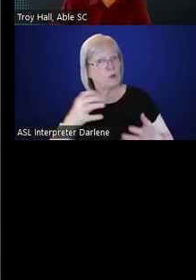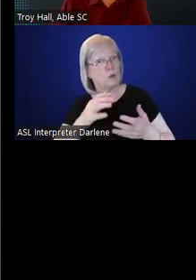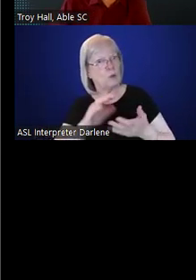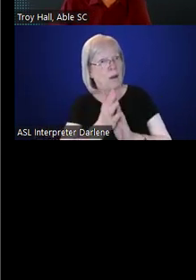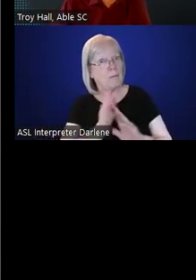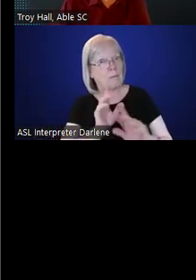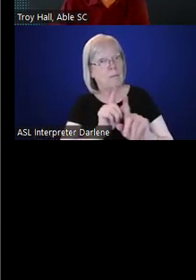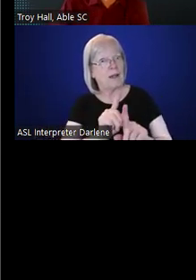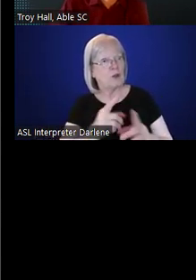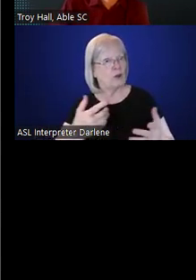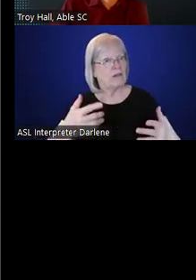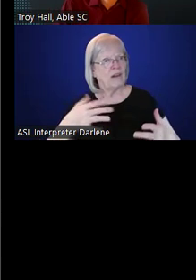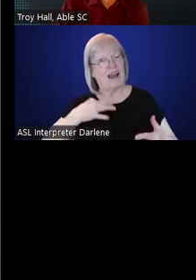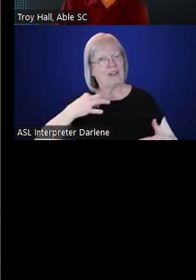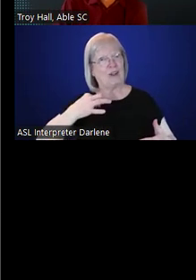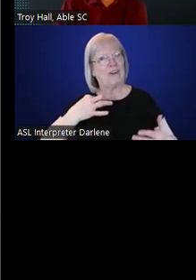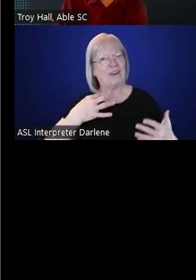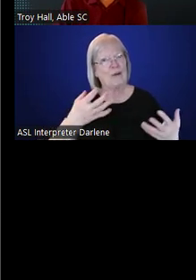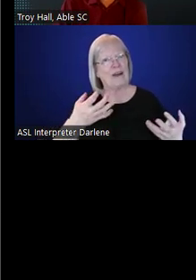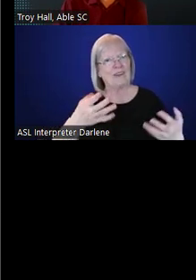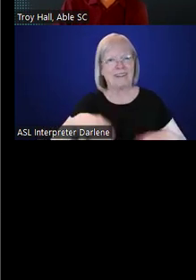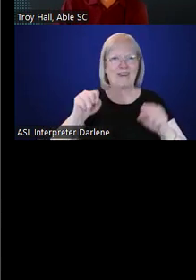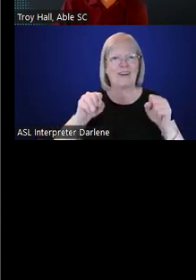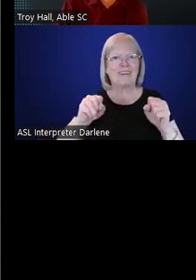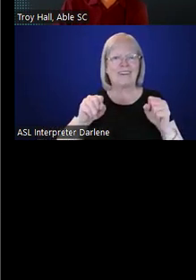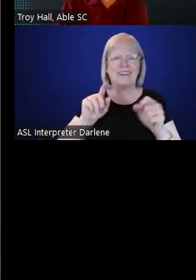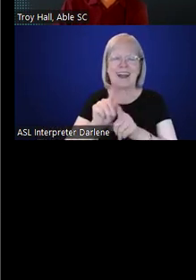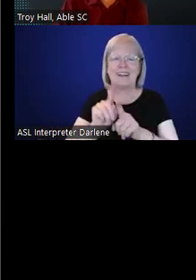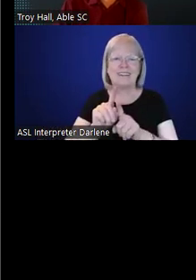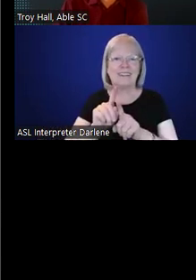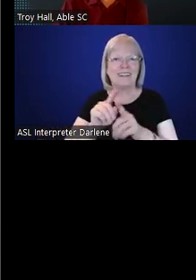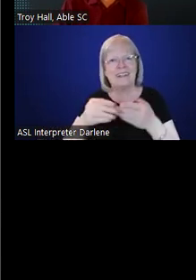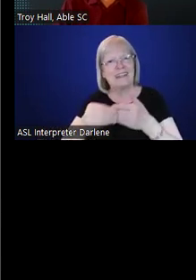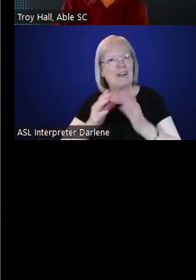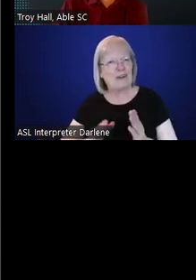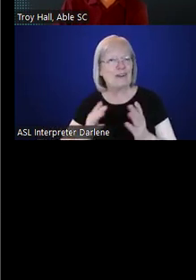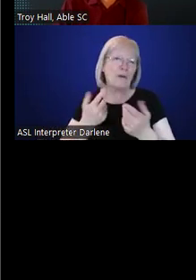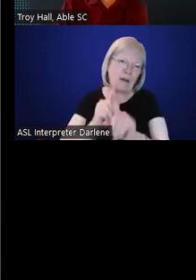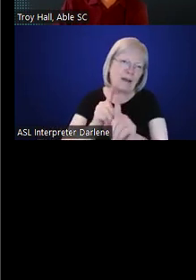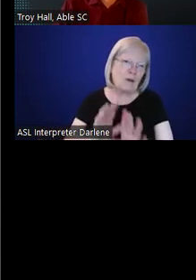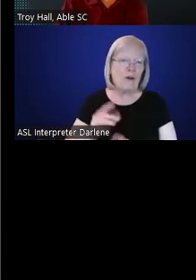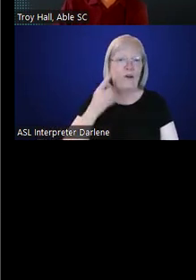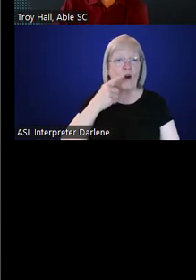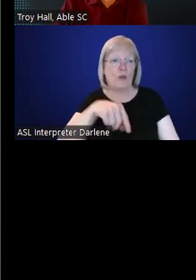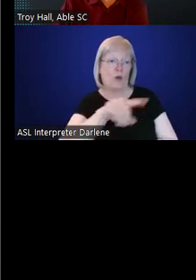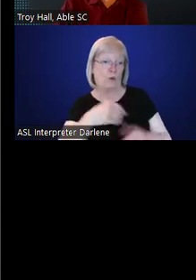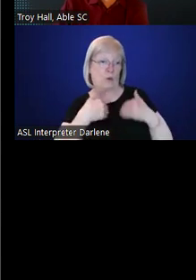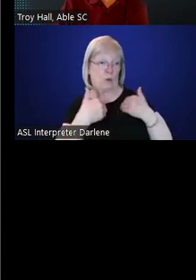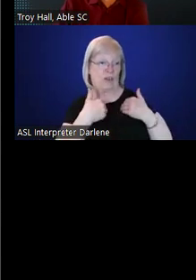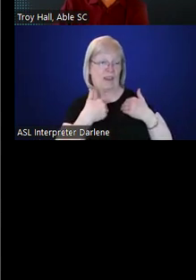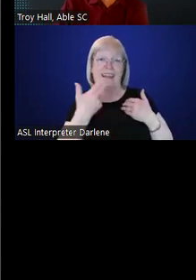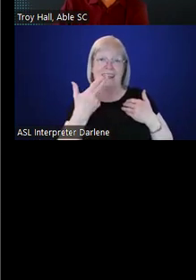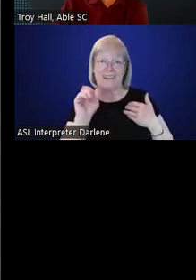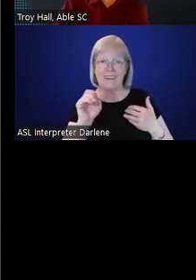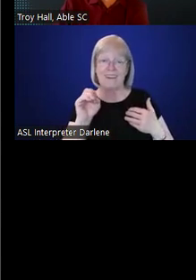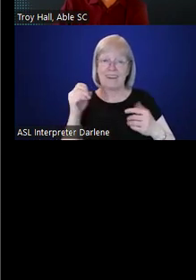of that leadership role, take on some leadership roles as a mentor for the youth that he has been with